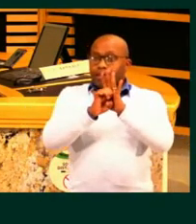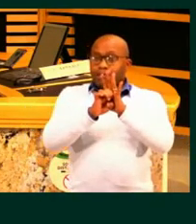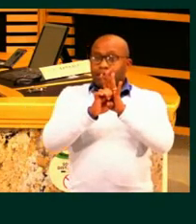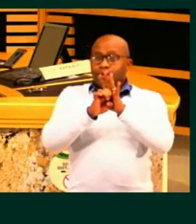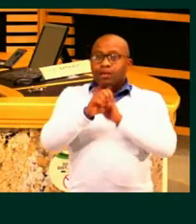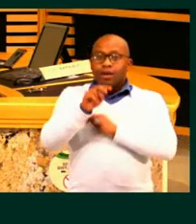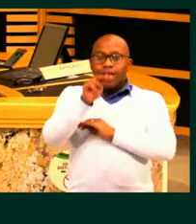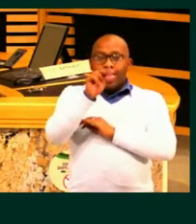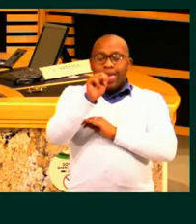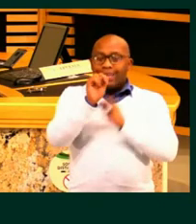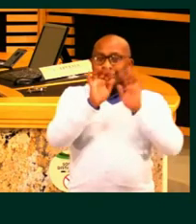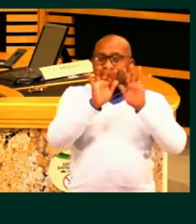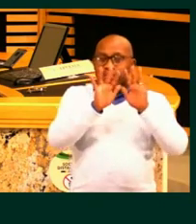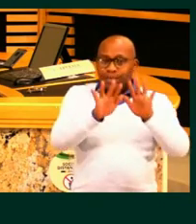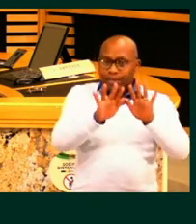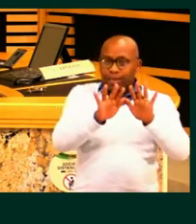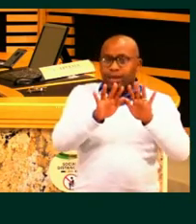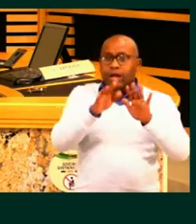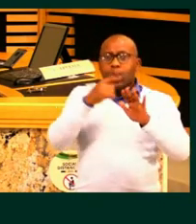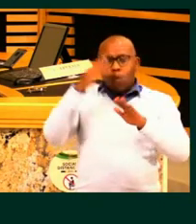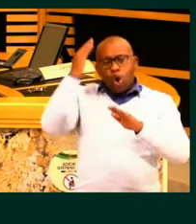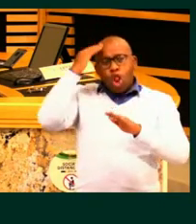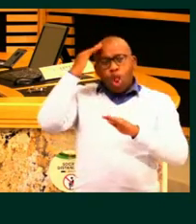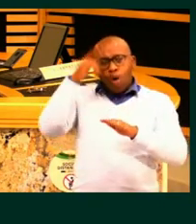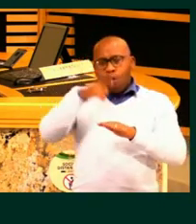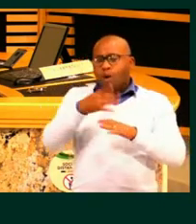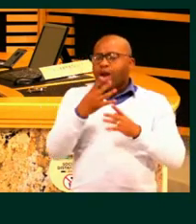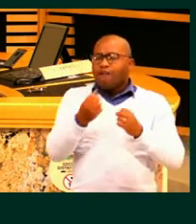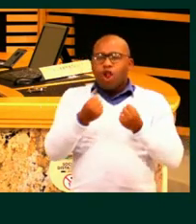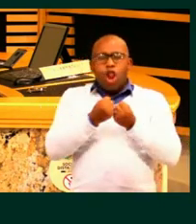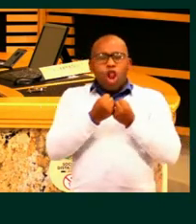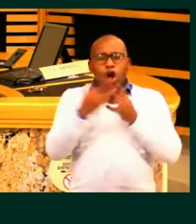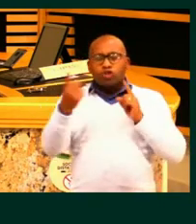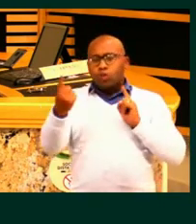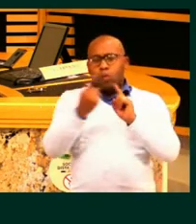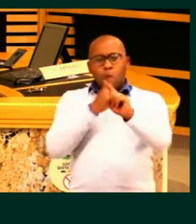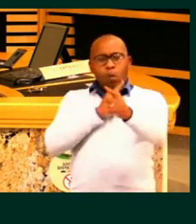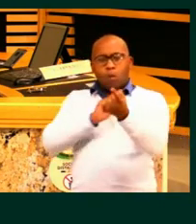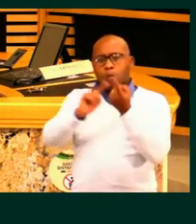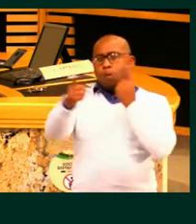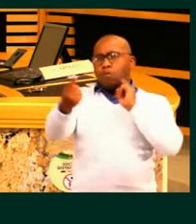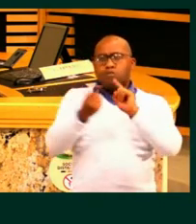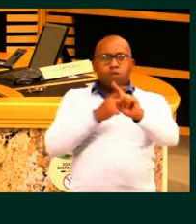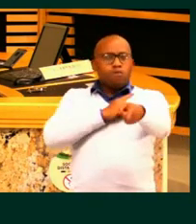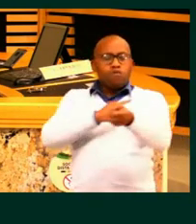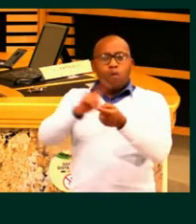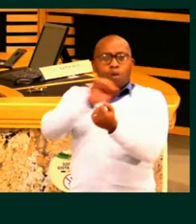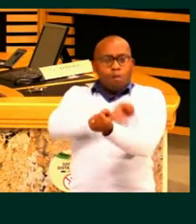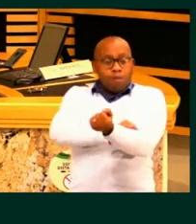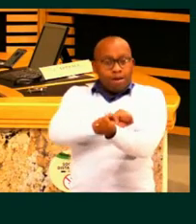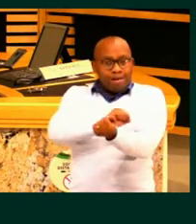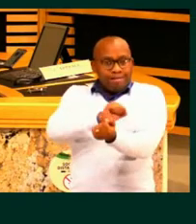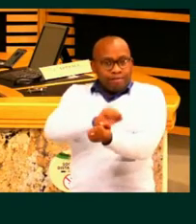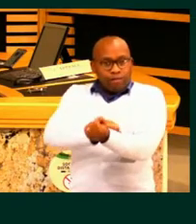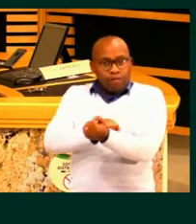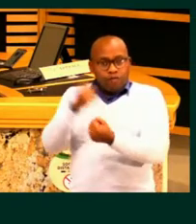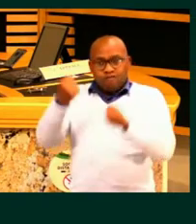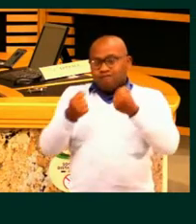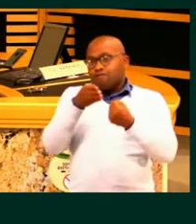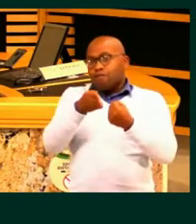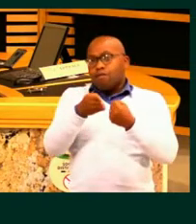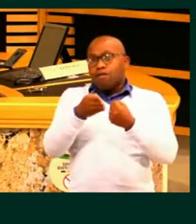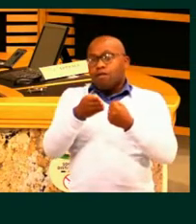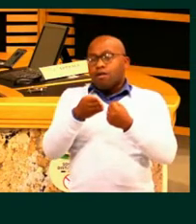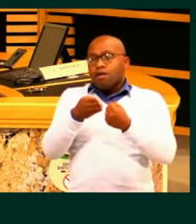manganese trucks on average there's about three serious accidents occurring on a weekly